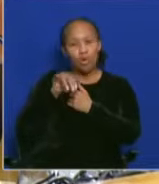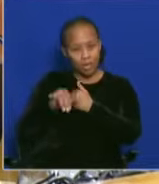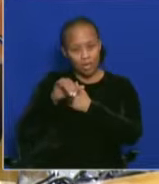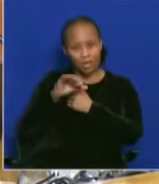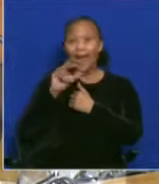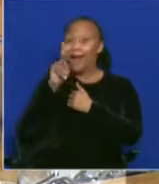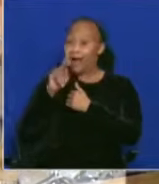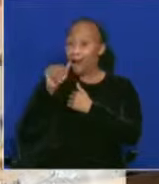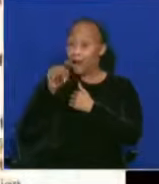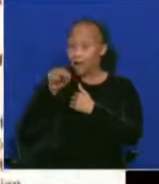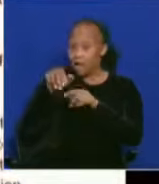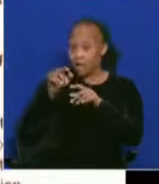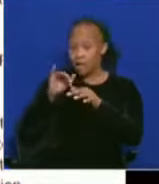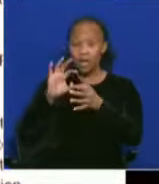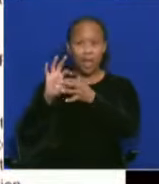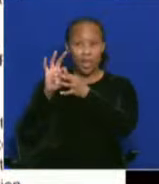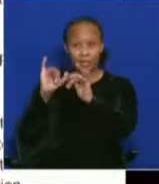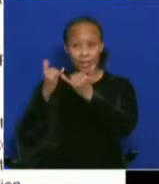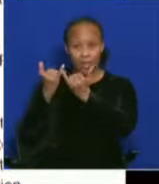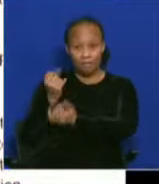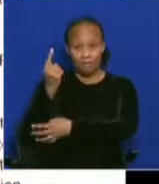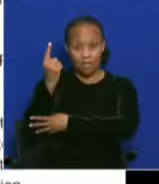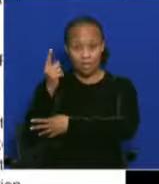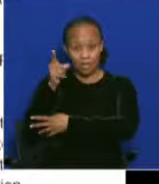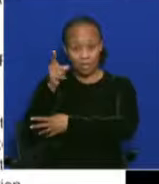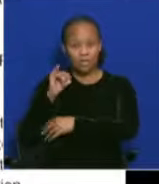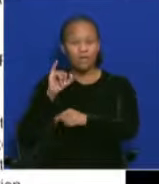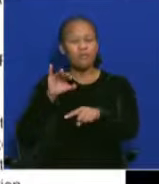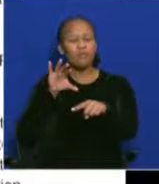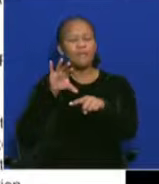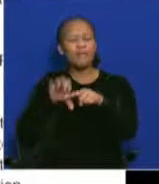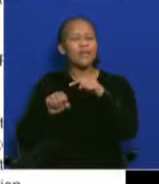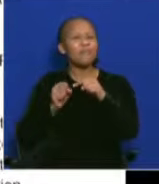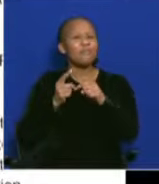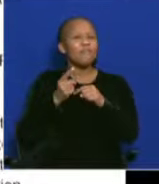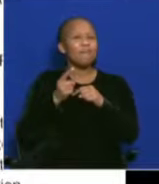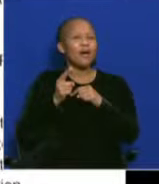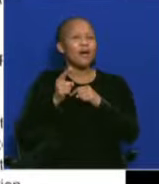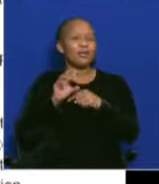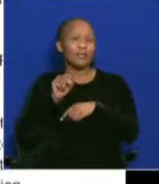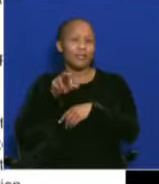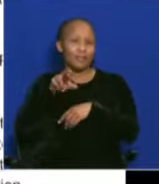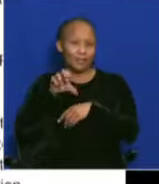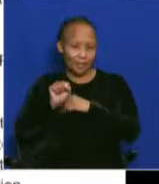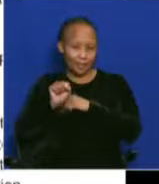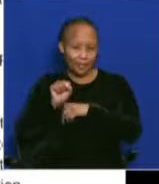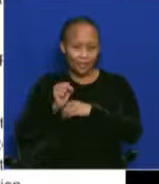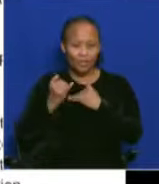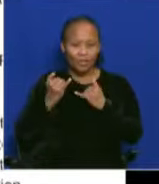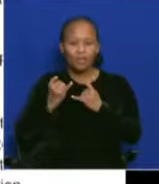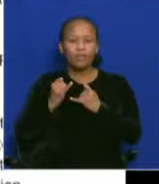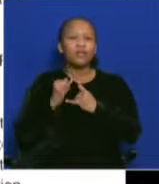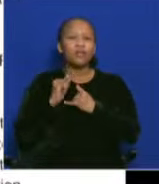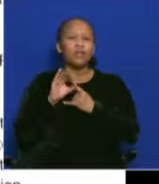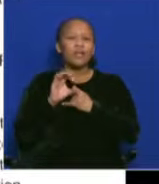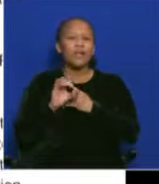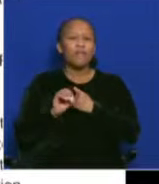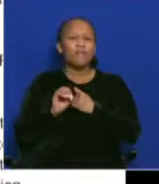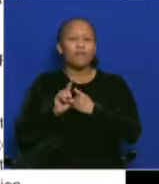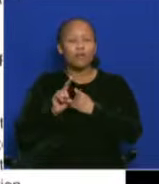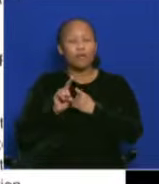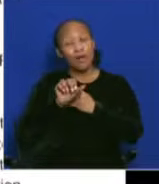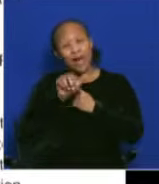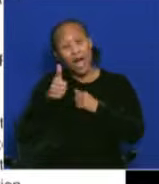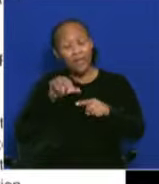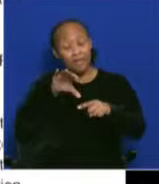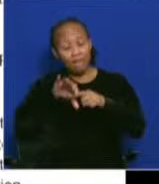and findings by SARS. Certain findings have been accepted and the relevant liabilities discharged. Other findings have been disputed through